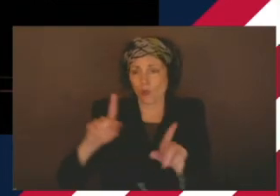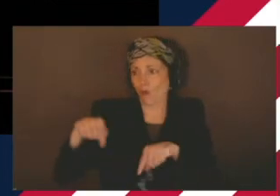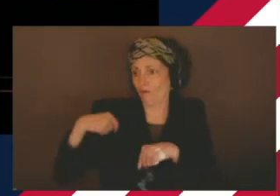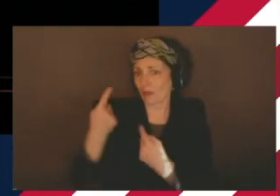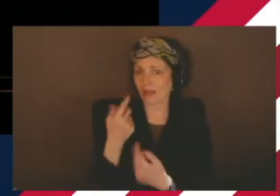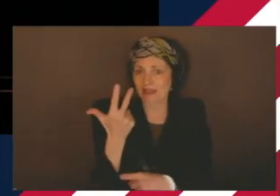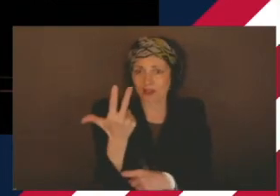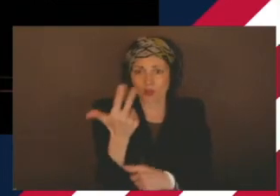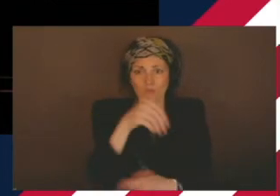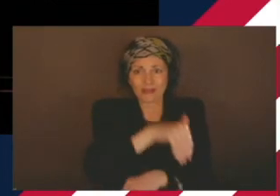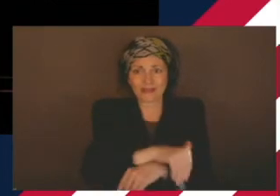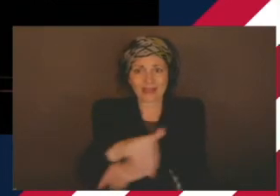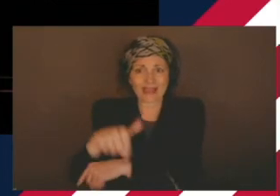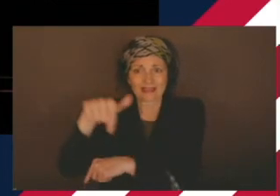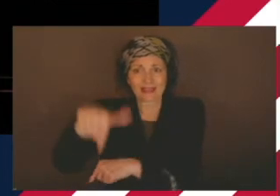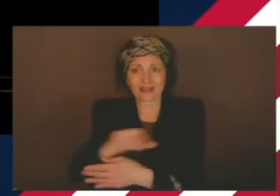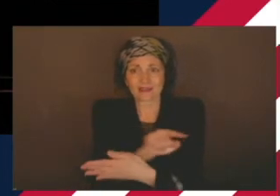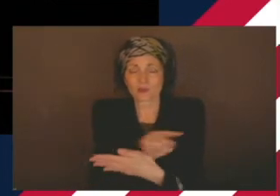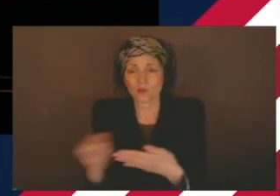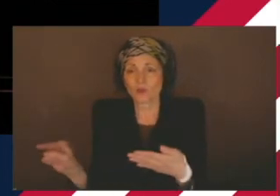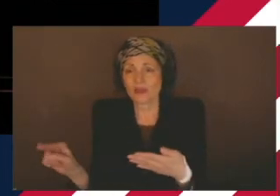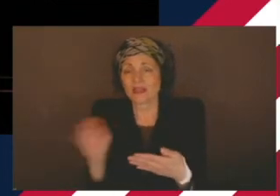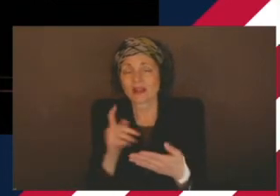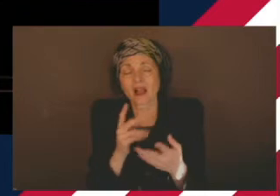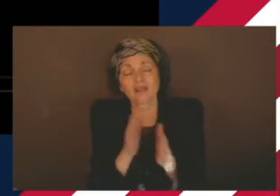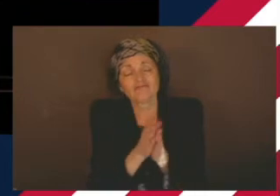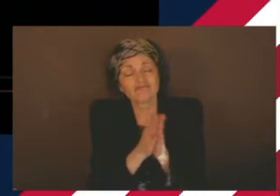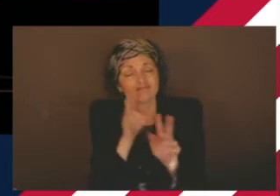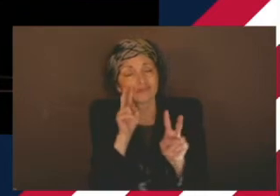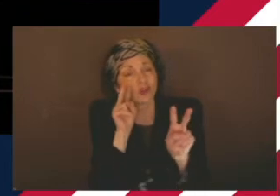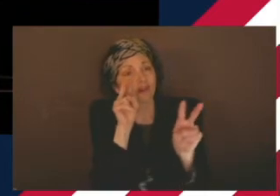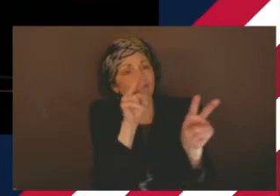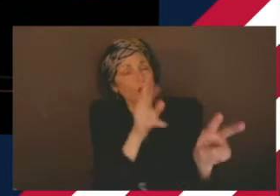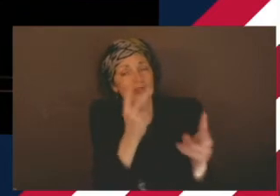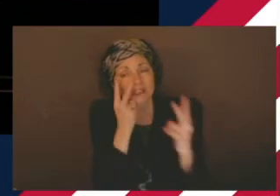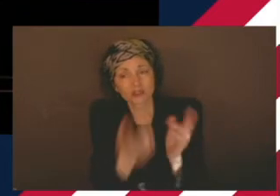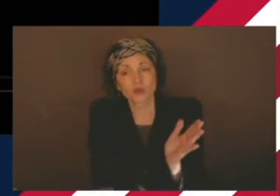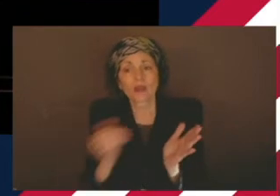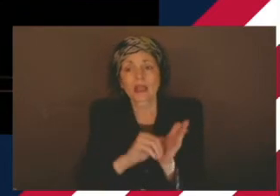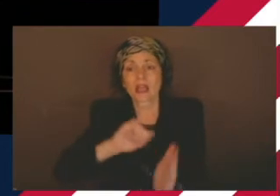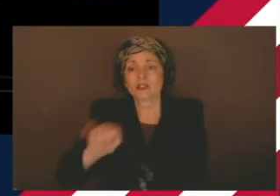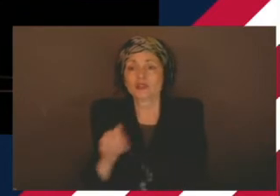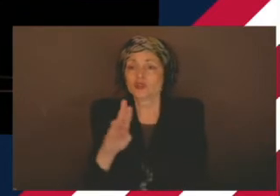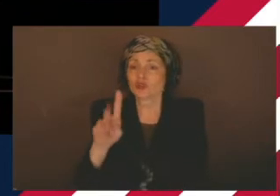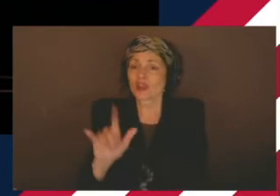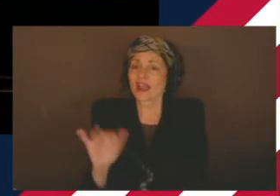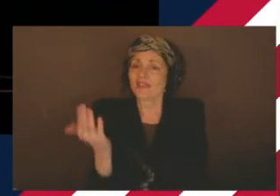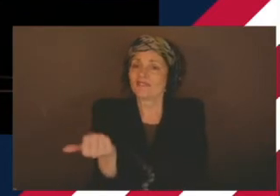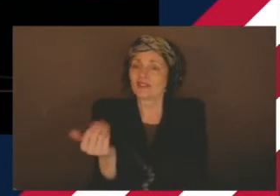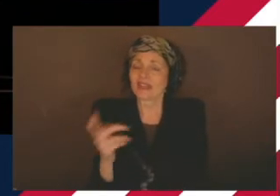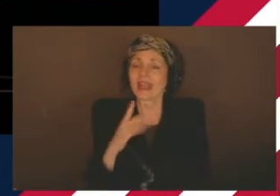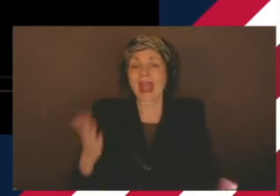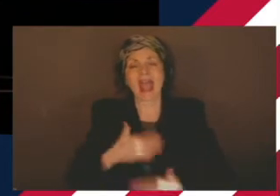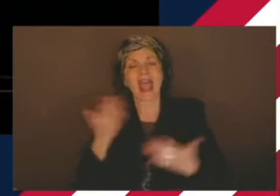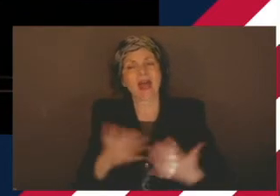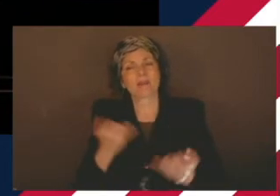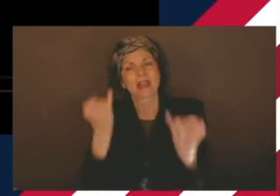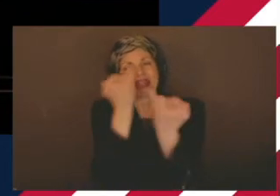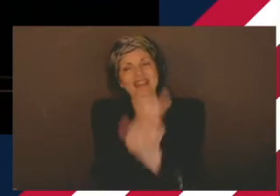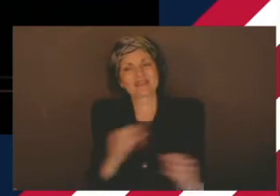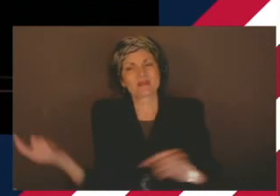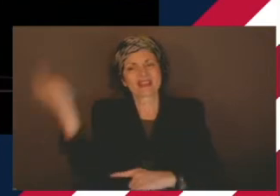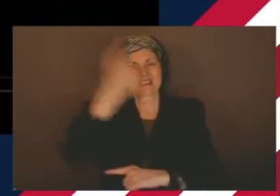week, and I look forward to seeing you again on July 15th, and happy Independence Day to all of you. Thank you.